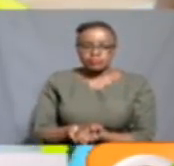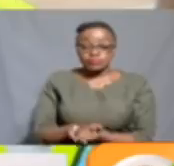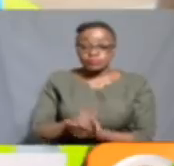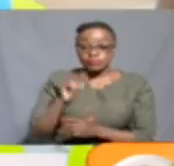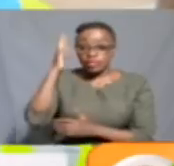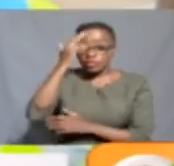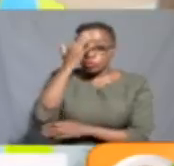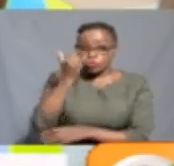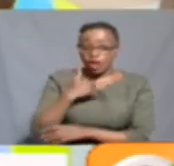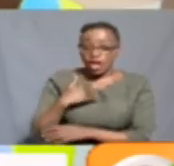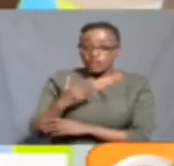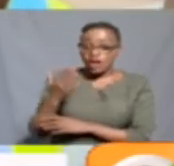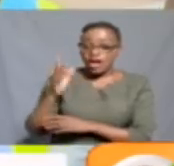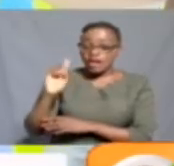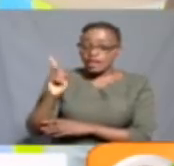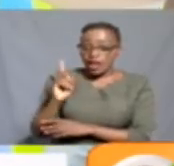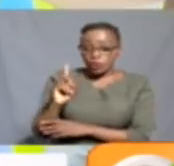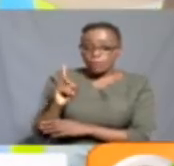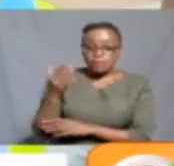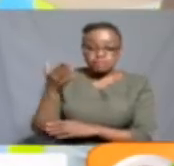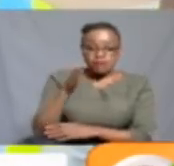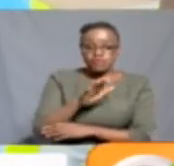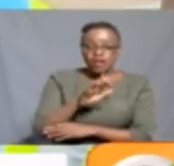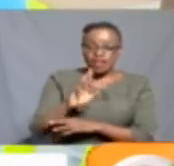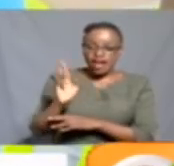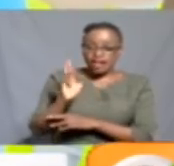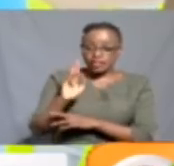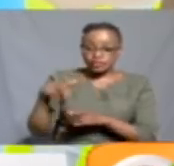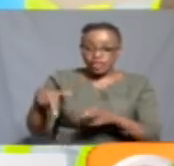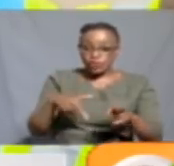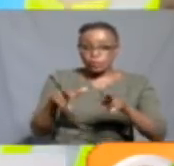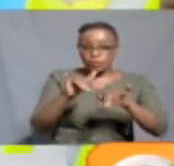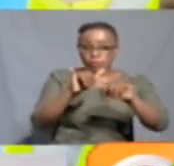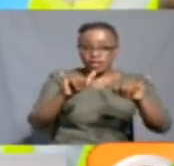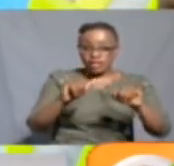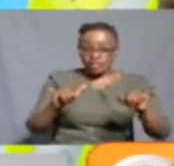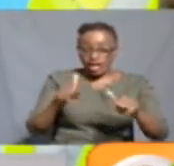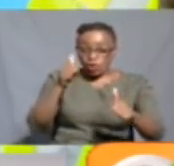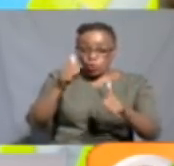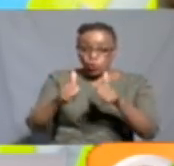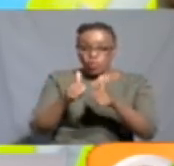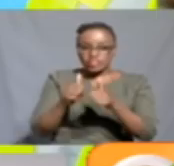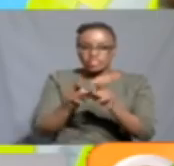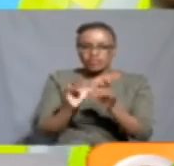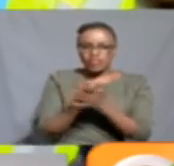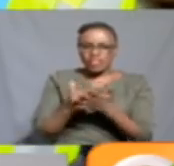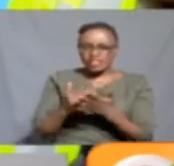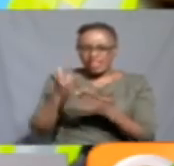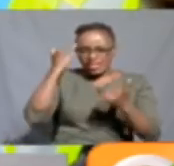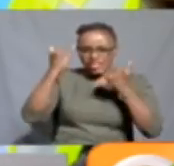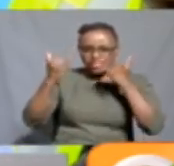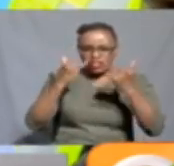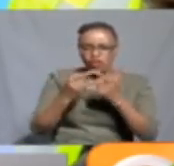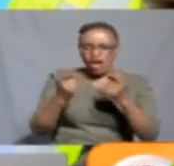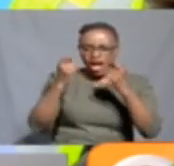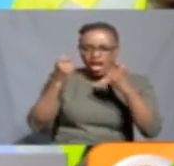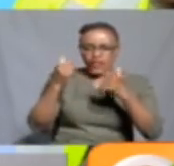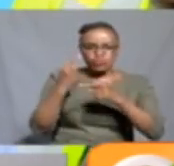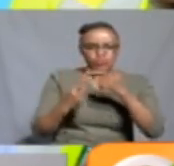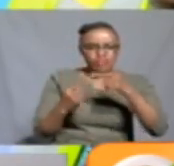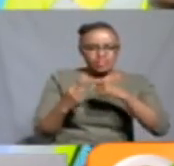And that's why there is Nairobi Restoration, Nairobi River Restoration, which has been undertaking this initiative now for a number of